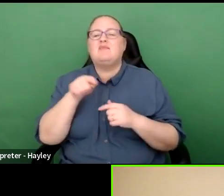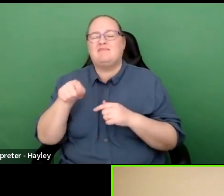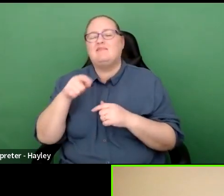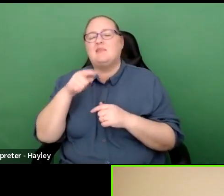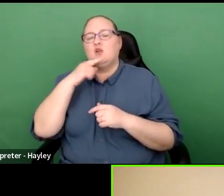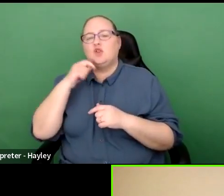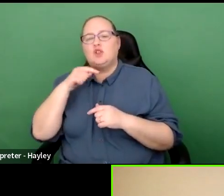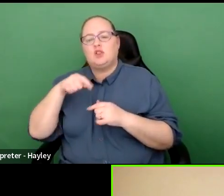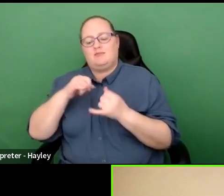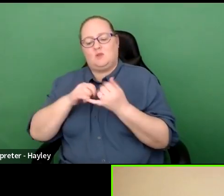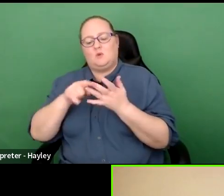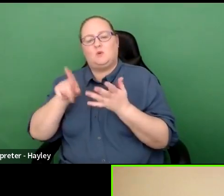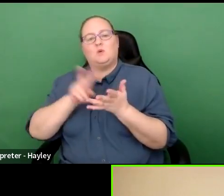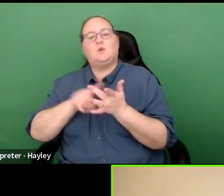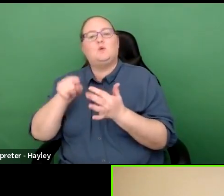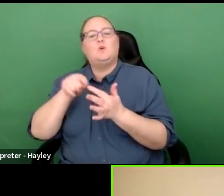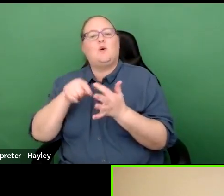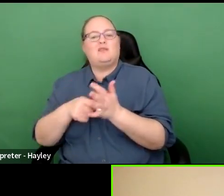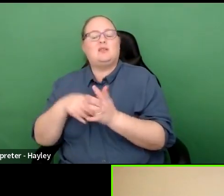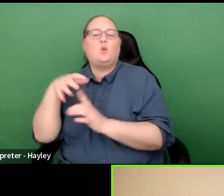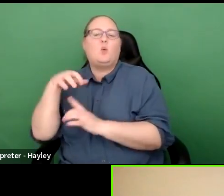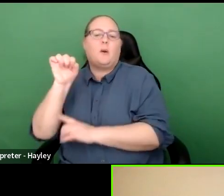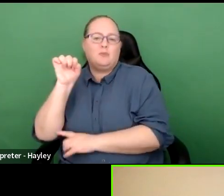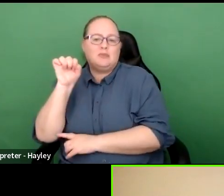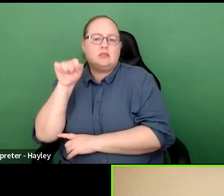call Soviet or communist.